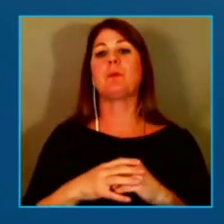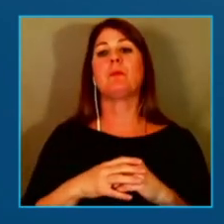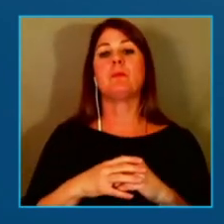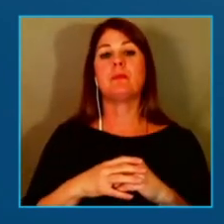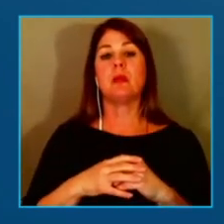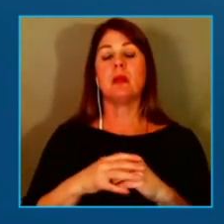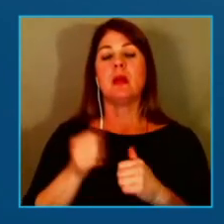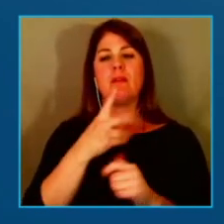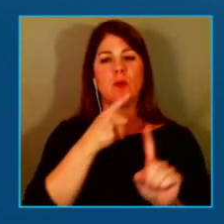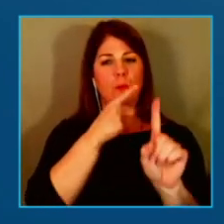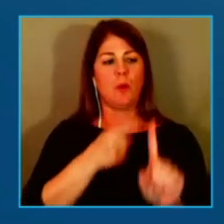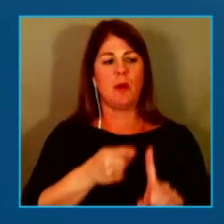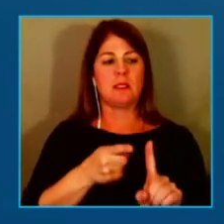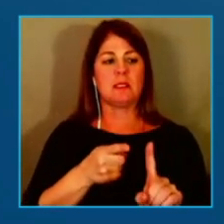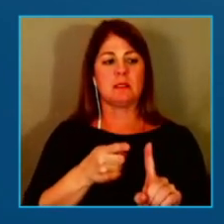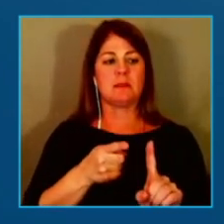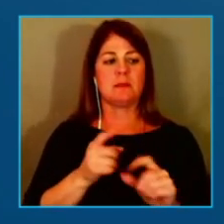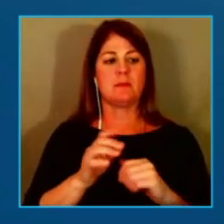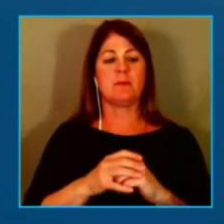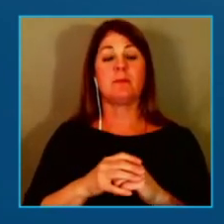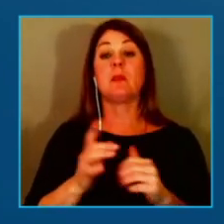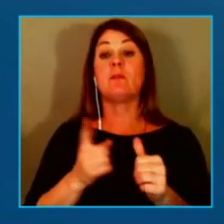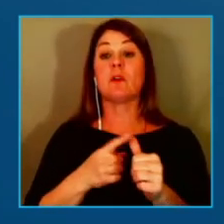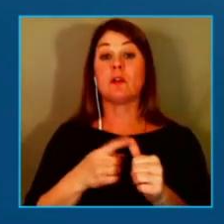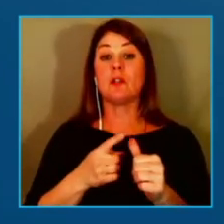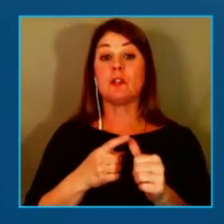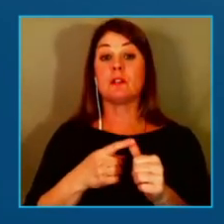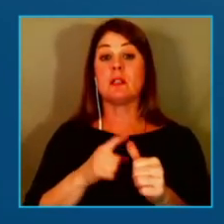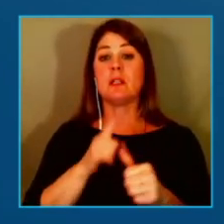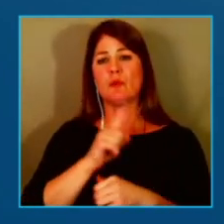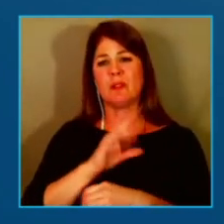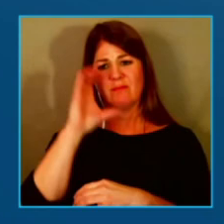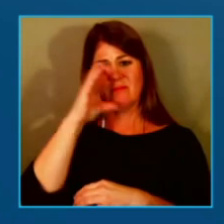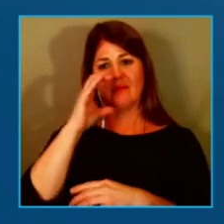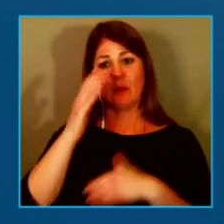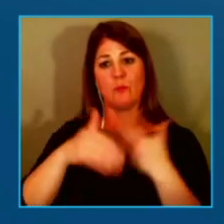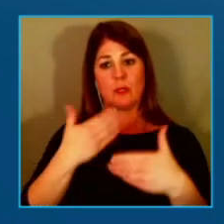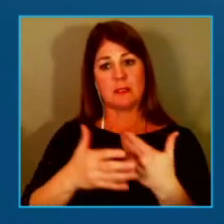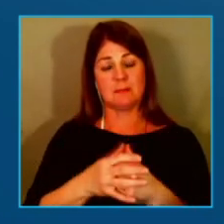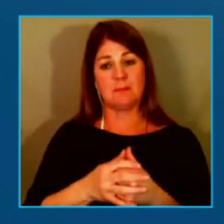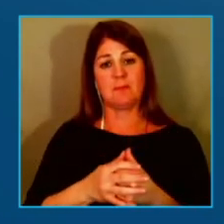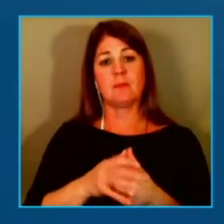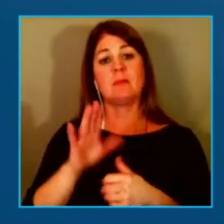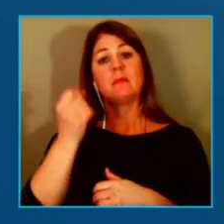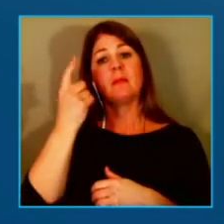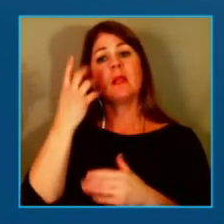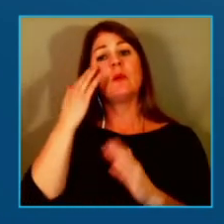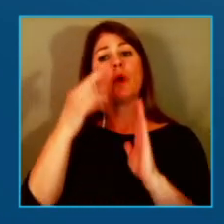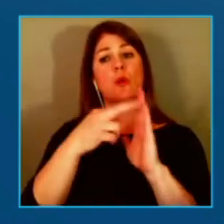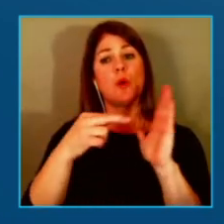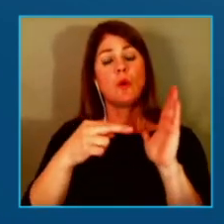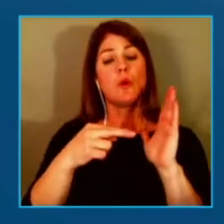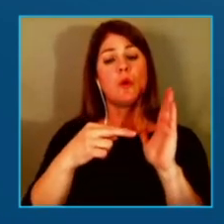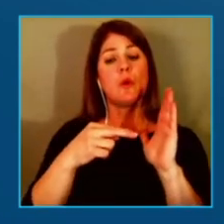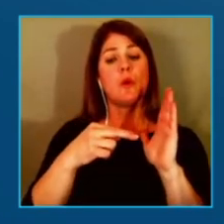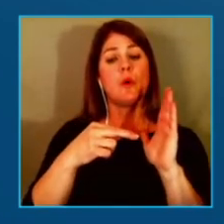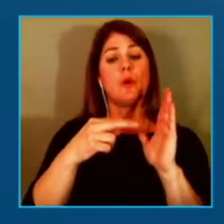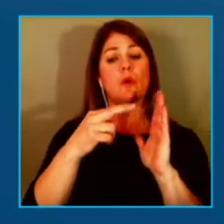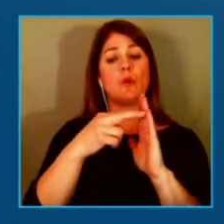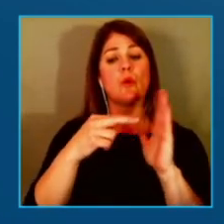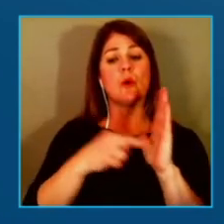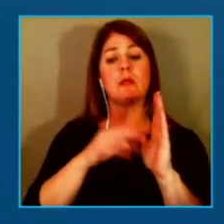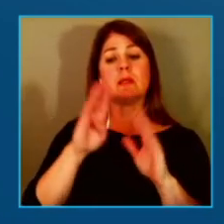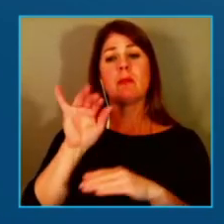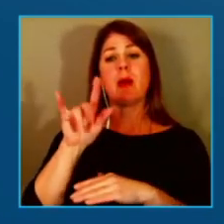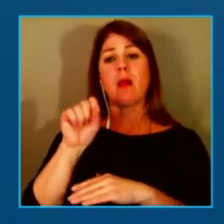I'd like to make. The first one is this is an unusual proceeding. As you recall, the Rules and Bylaws Committee spends a lot of